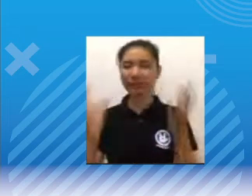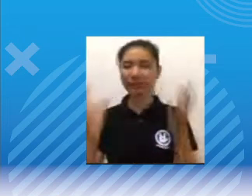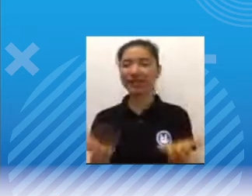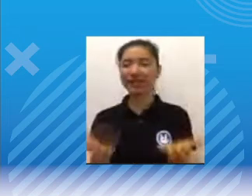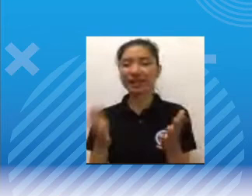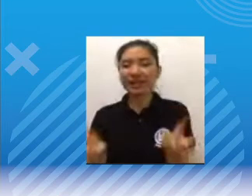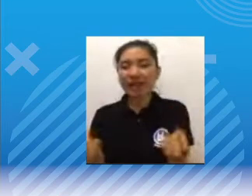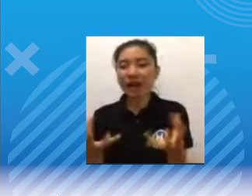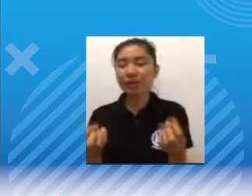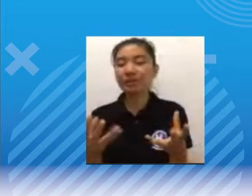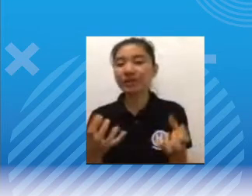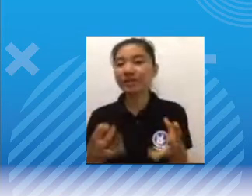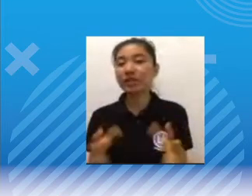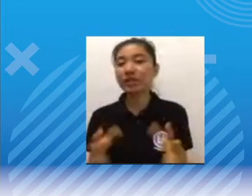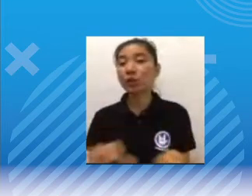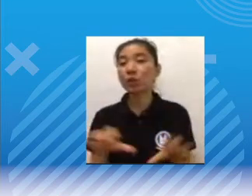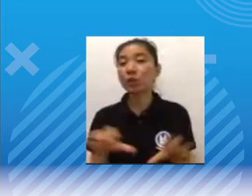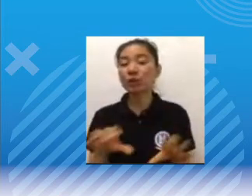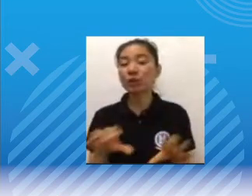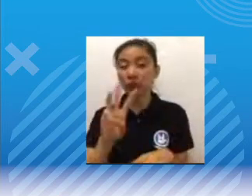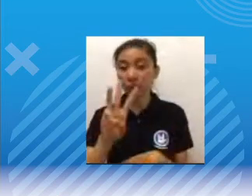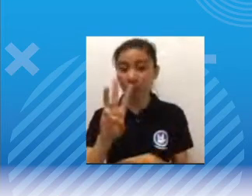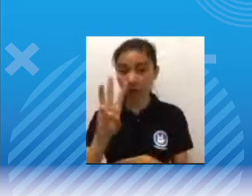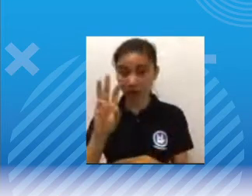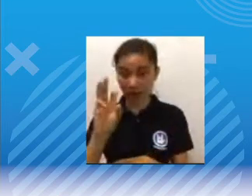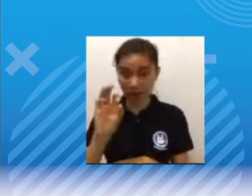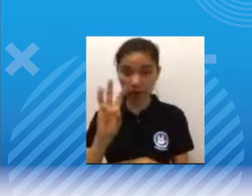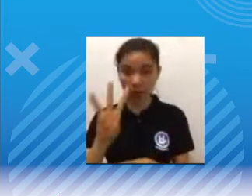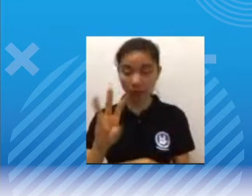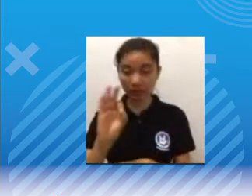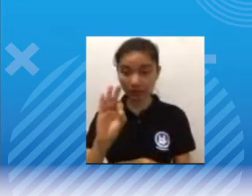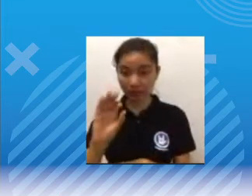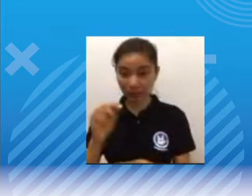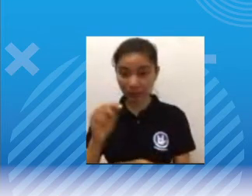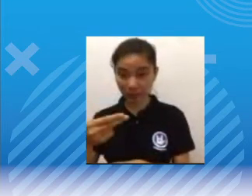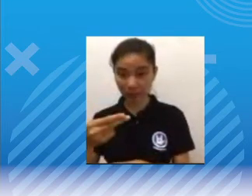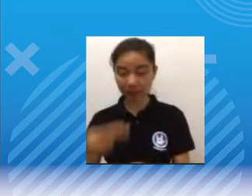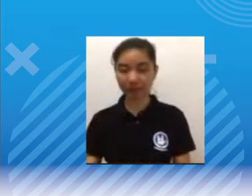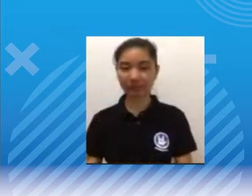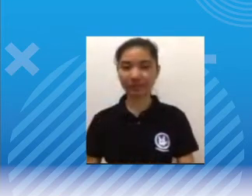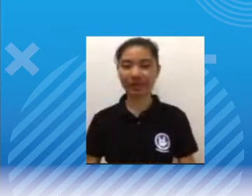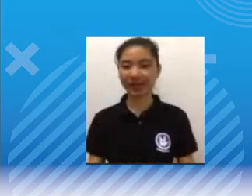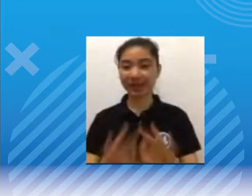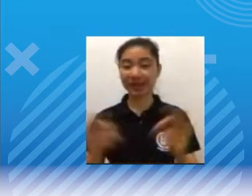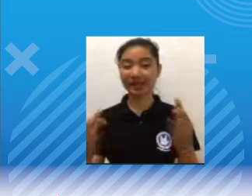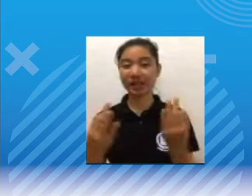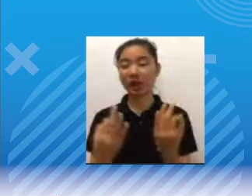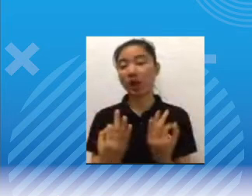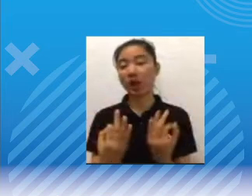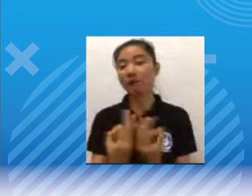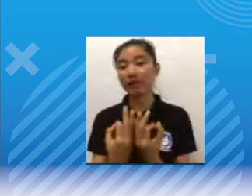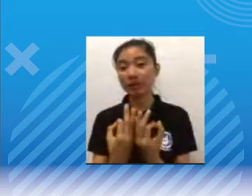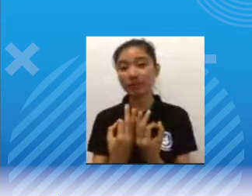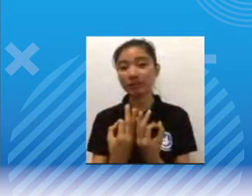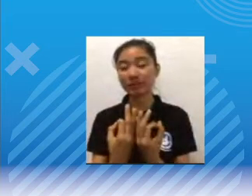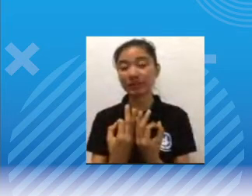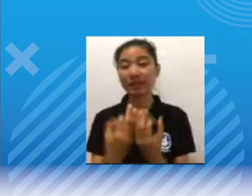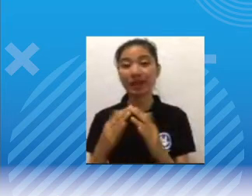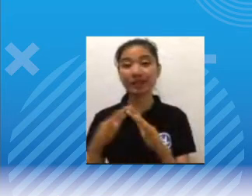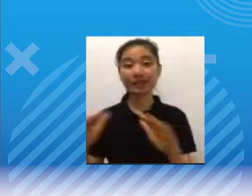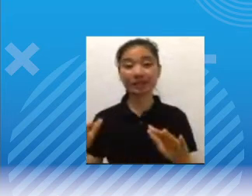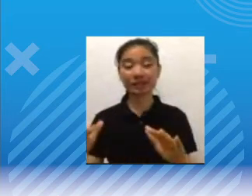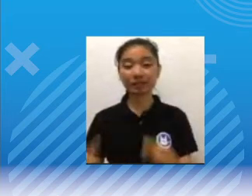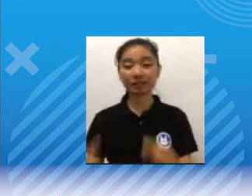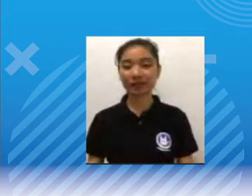ako doon. Yung adjustment sa bahay, ganyan. At sa family, ayan, naririnig niyo yung anak ko. Sigaw dyan,